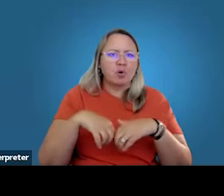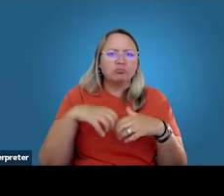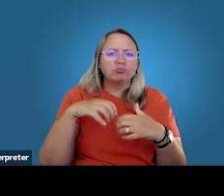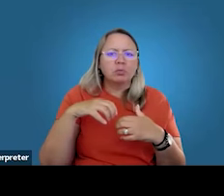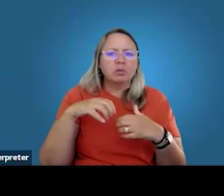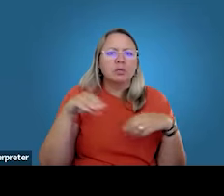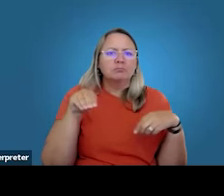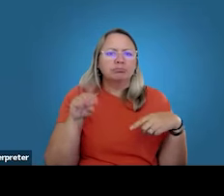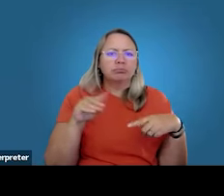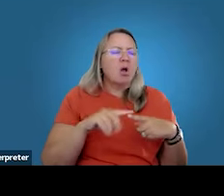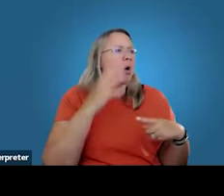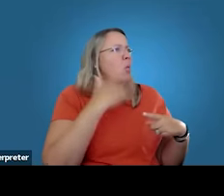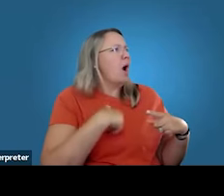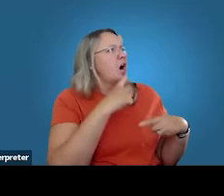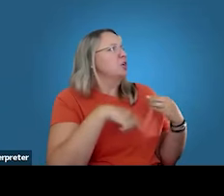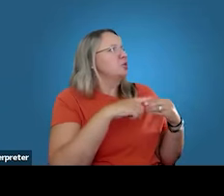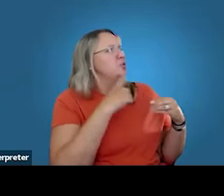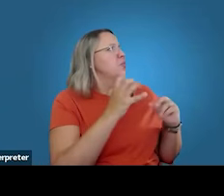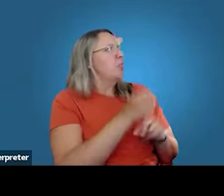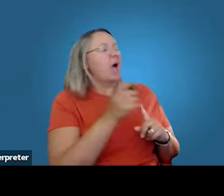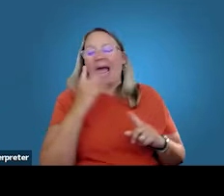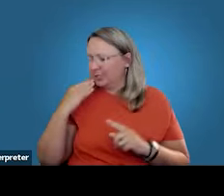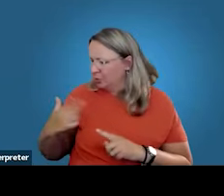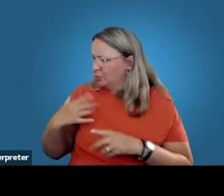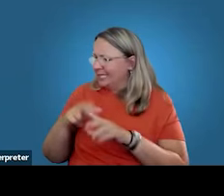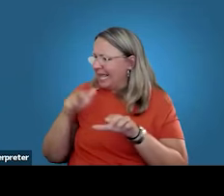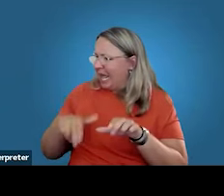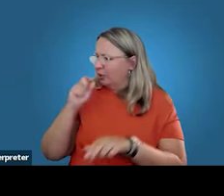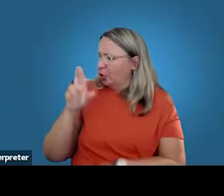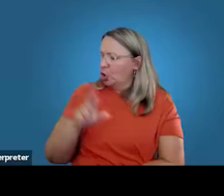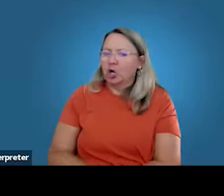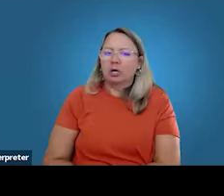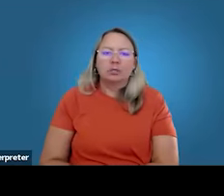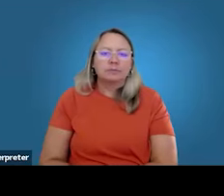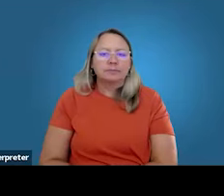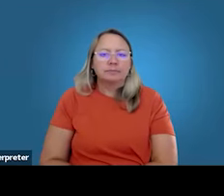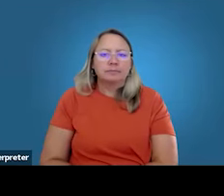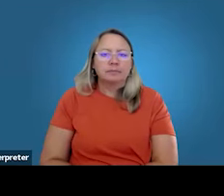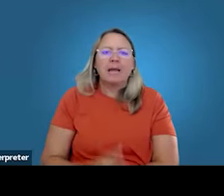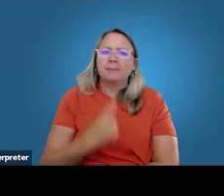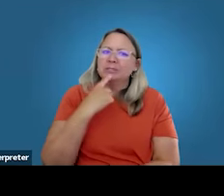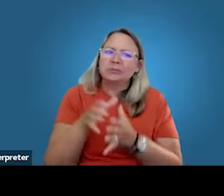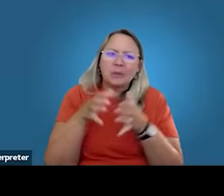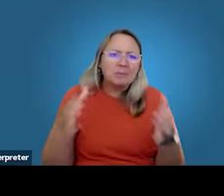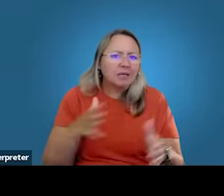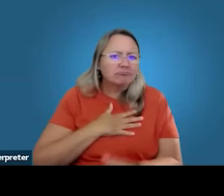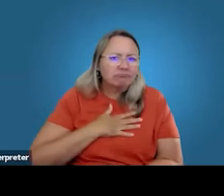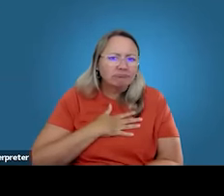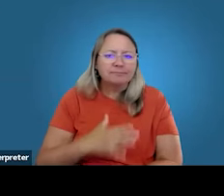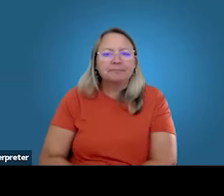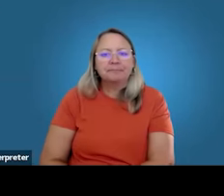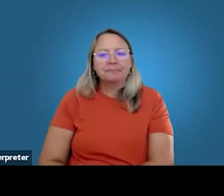being apprehended? You're trying to give me a ticket. I said get out of the car. I miss you so much. I miss you